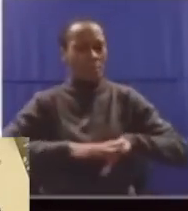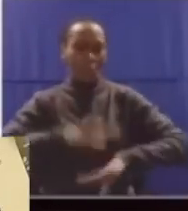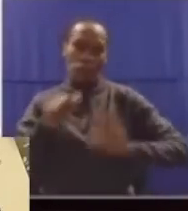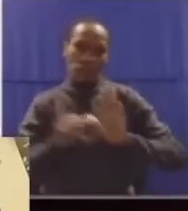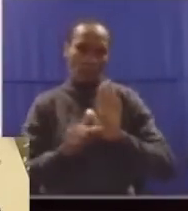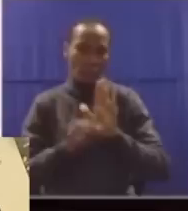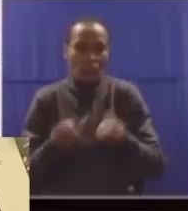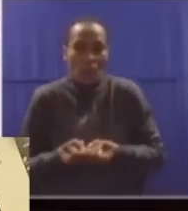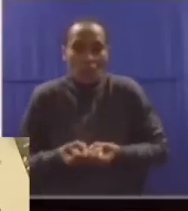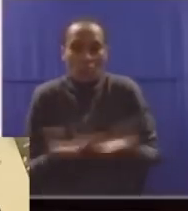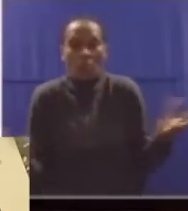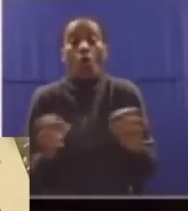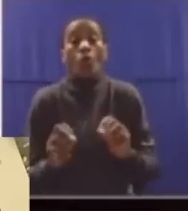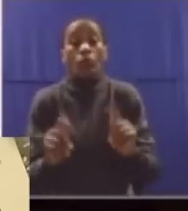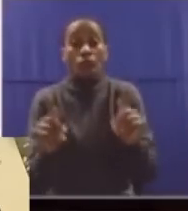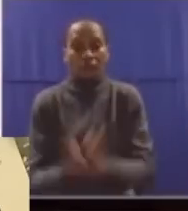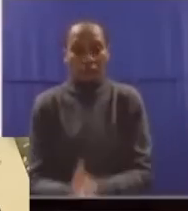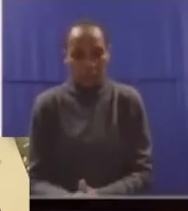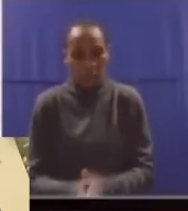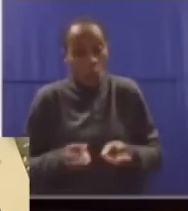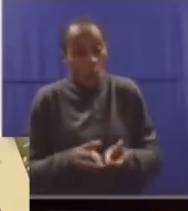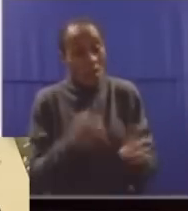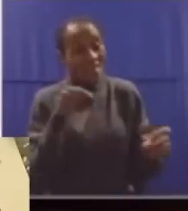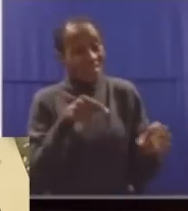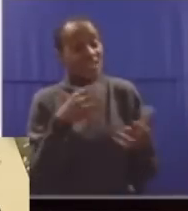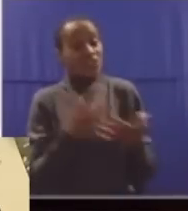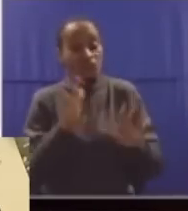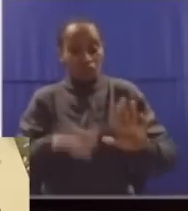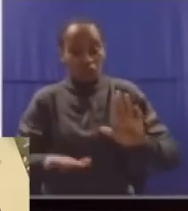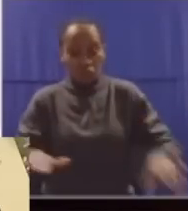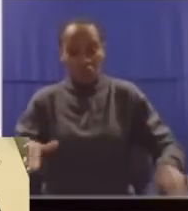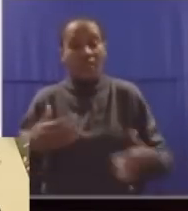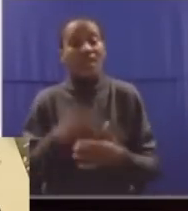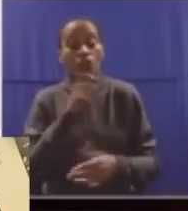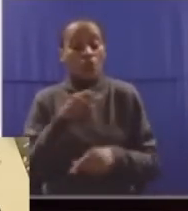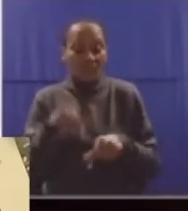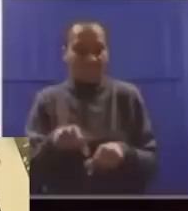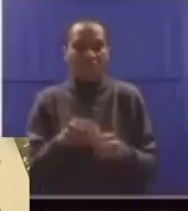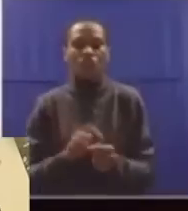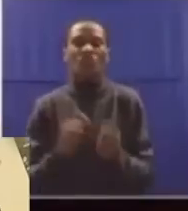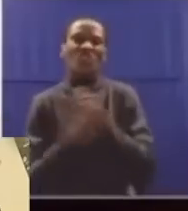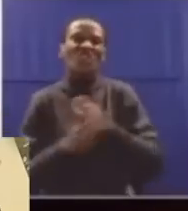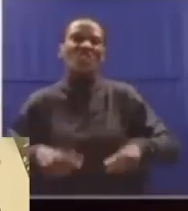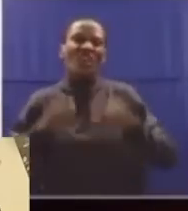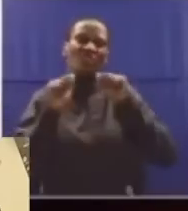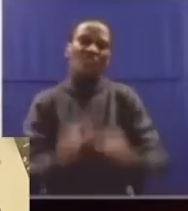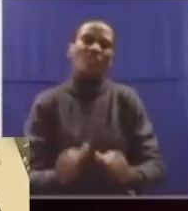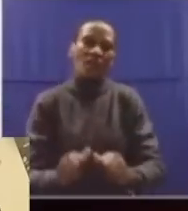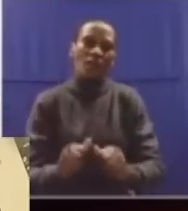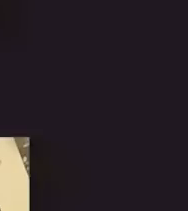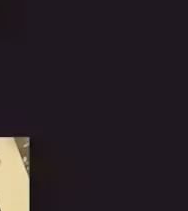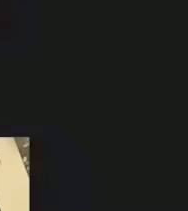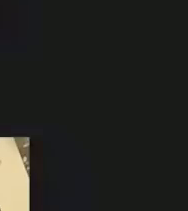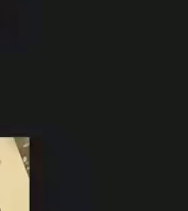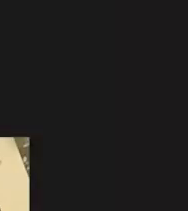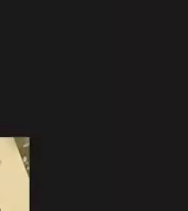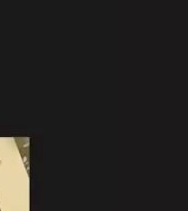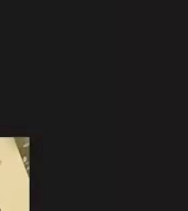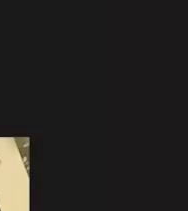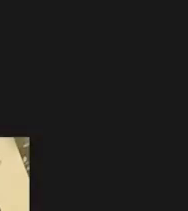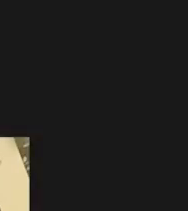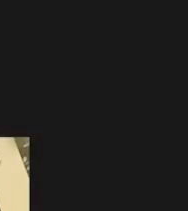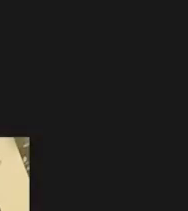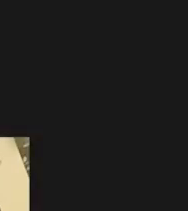realize opportunity. It is a tool that children can use to end poverty and unemployment. Despite the circumstances of their